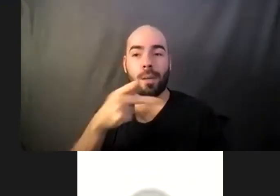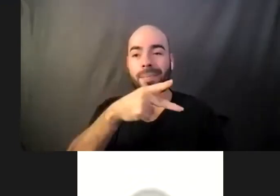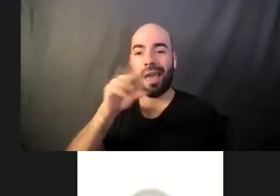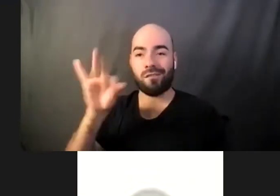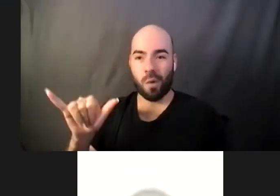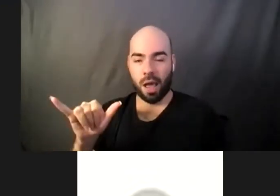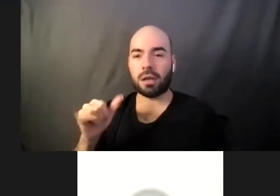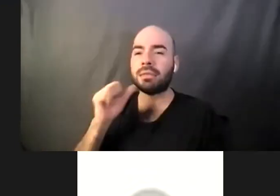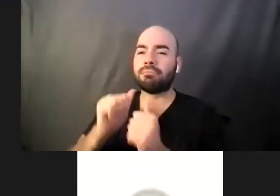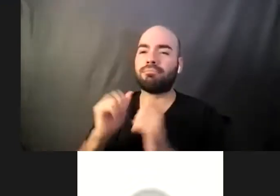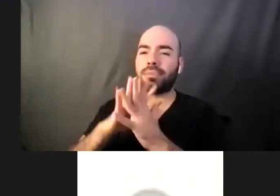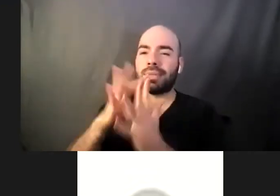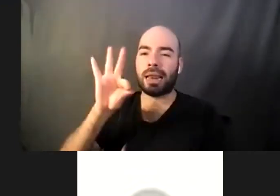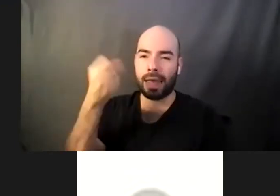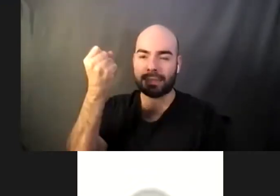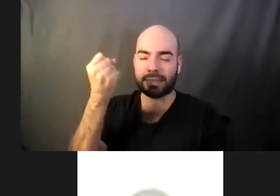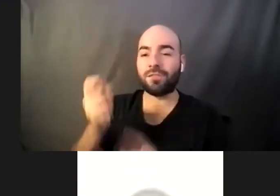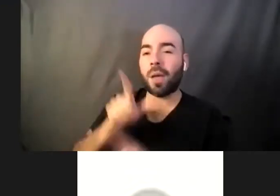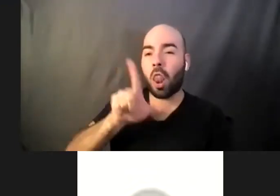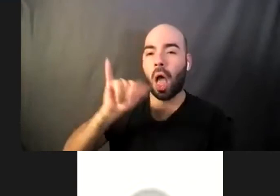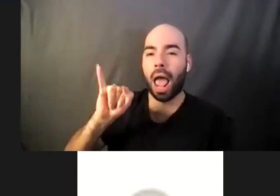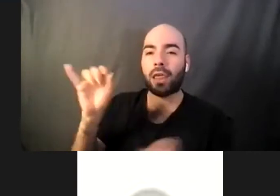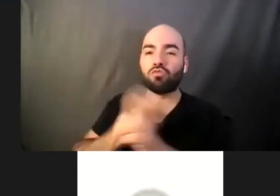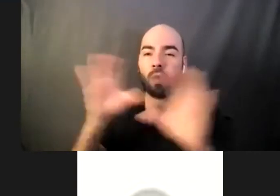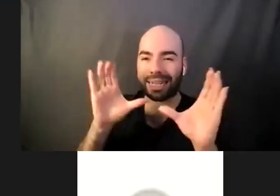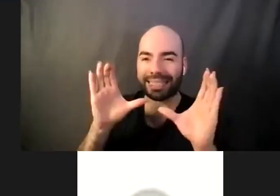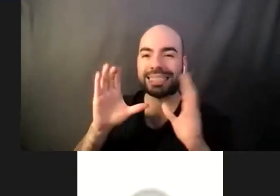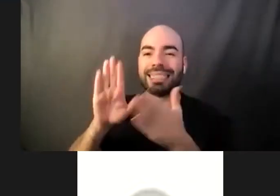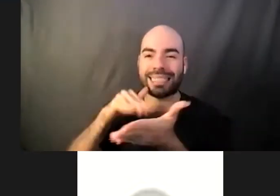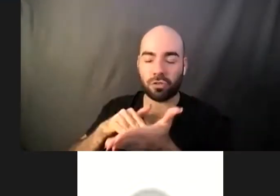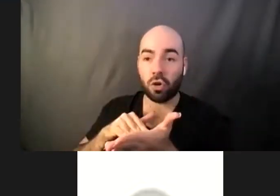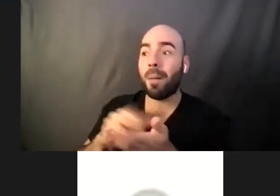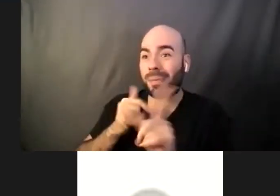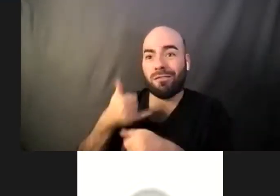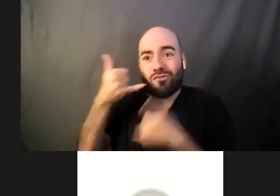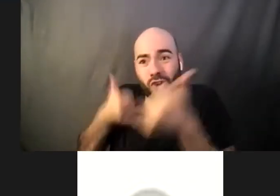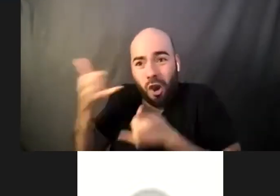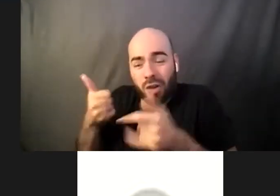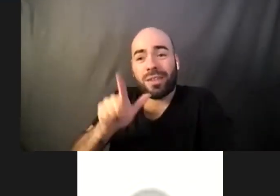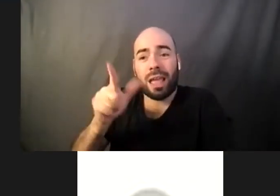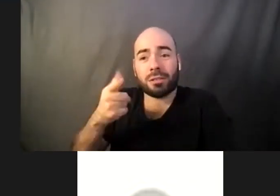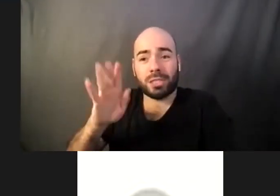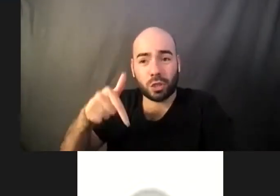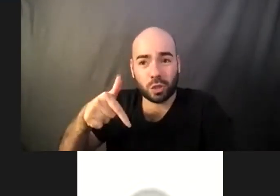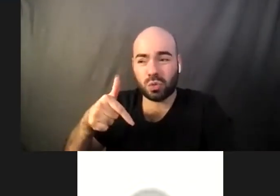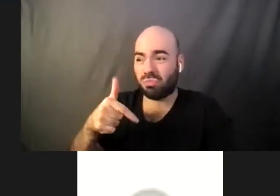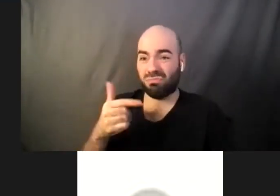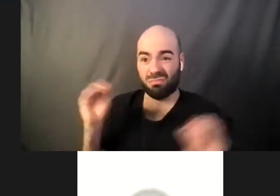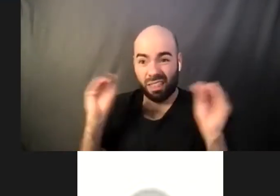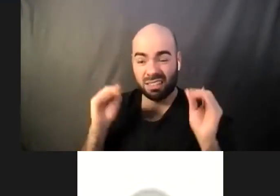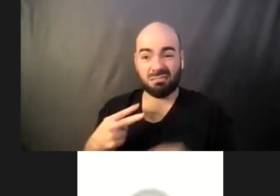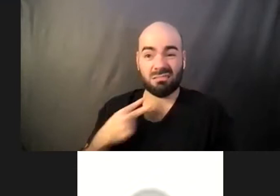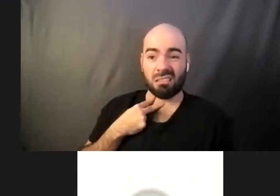Crisis Center. They were receiving an influx of crisis calls specifically from LGBTQ youth who had no place to go that wasn't